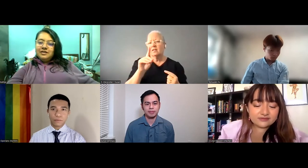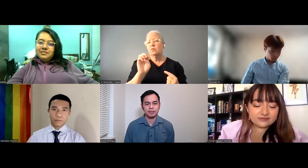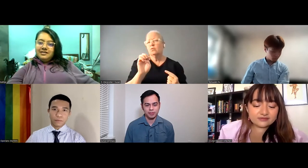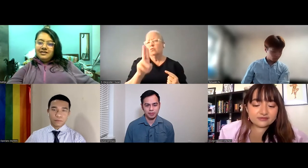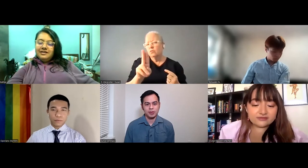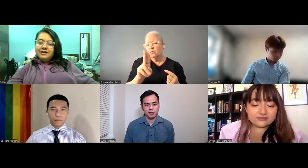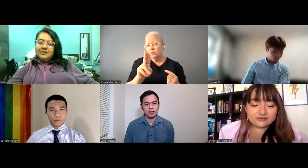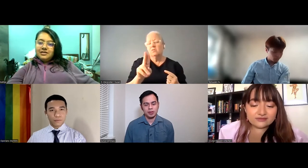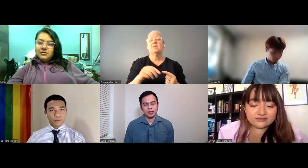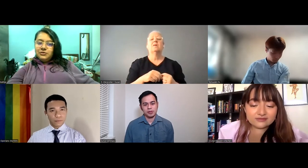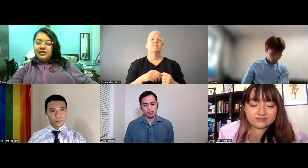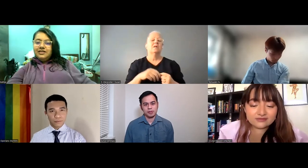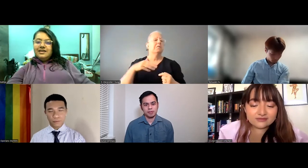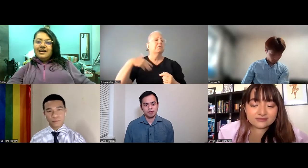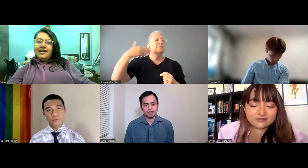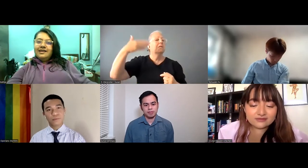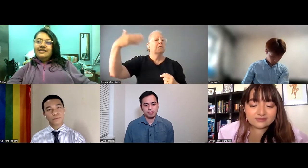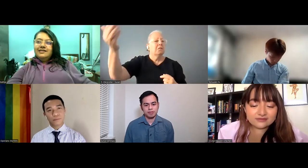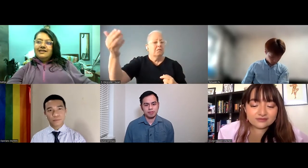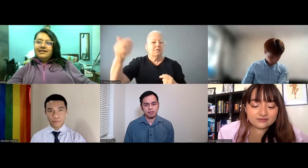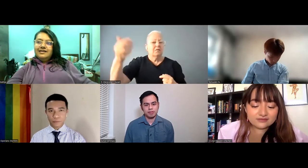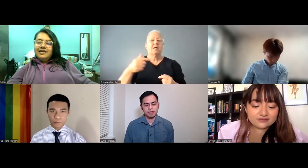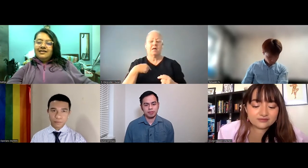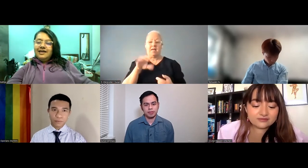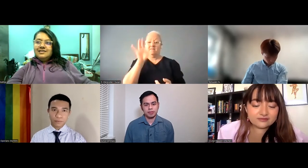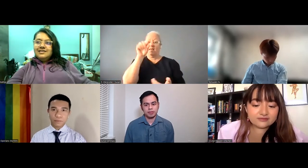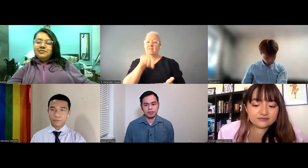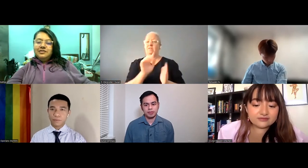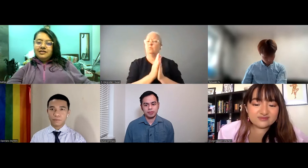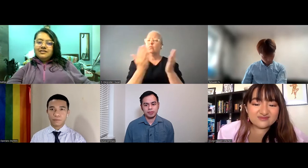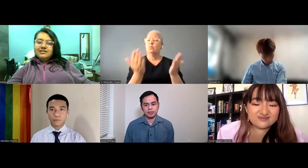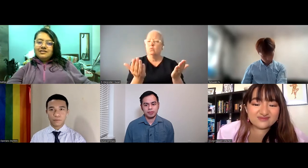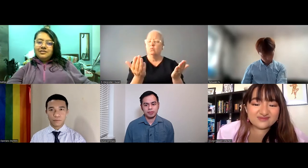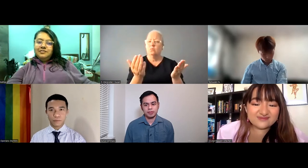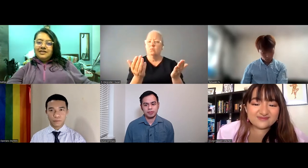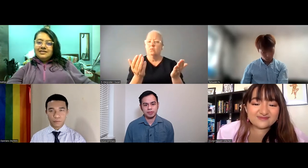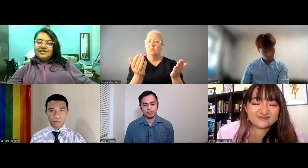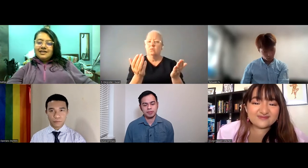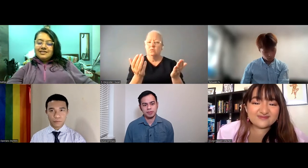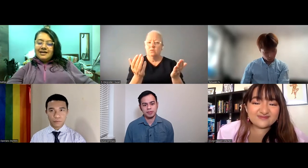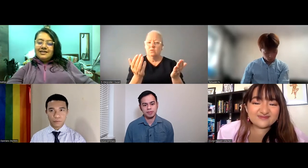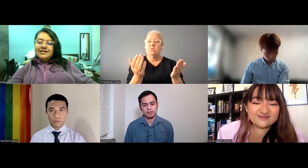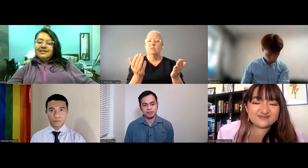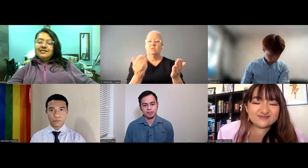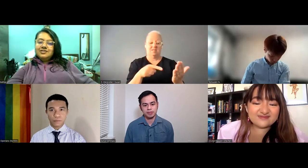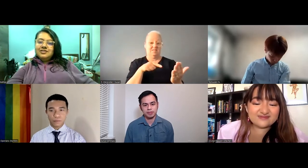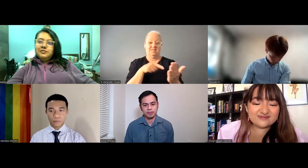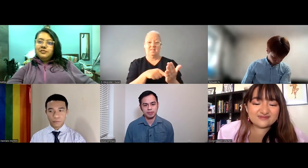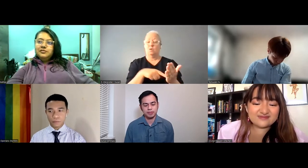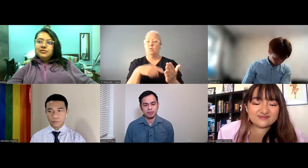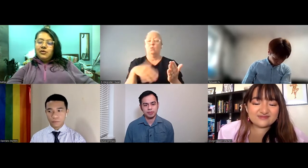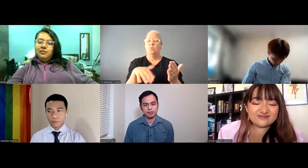after I completed my school. And there has never been a similar piece as that. It is